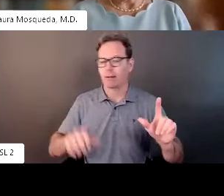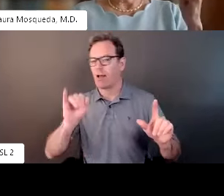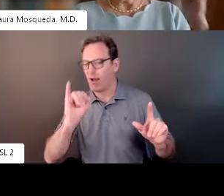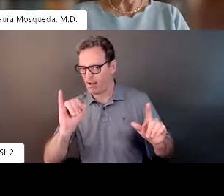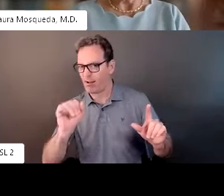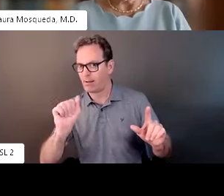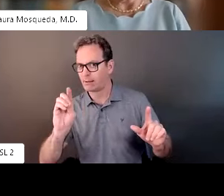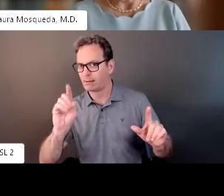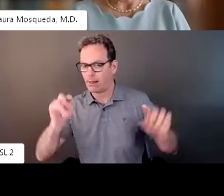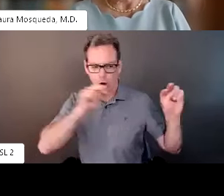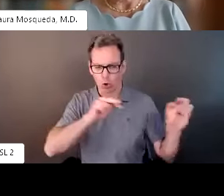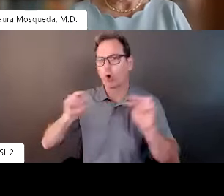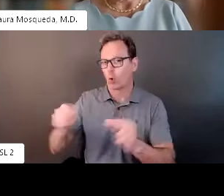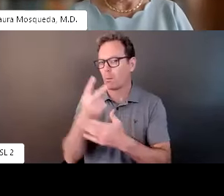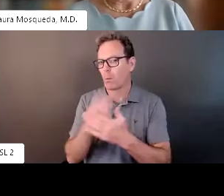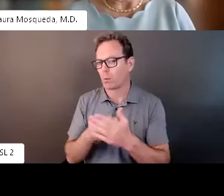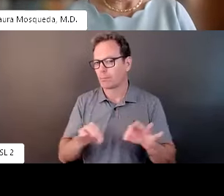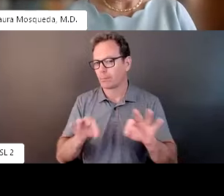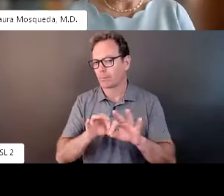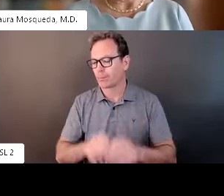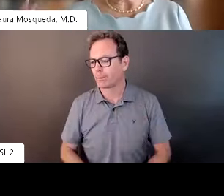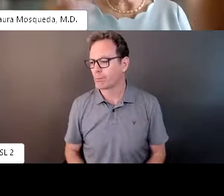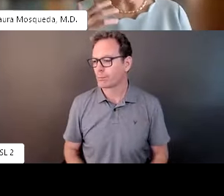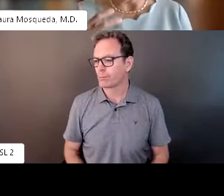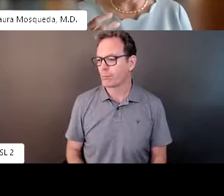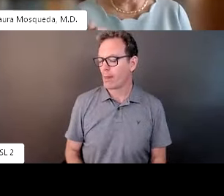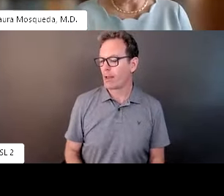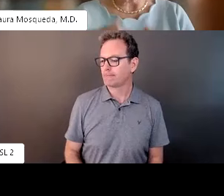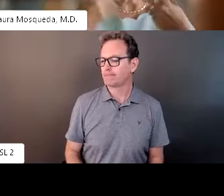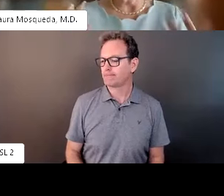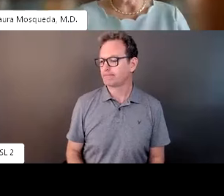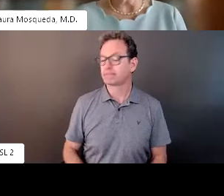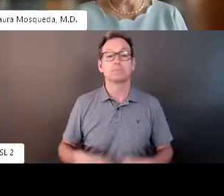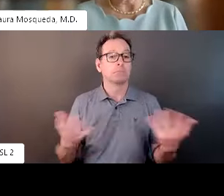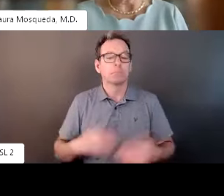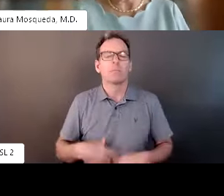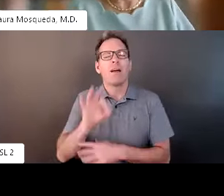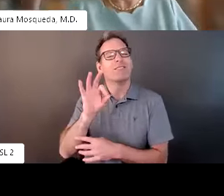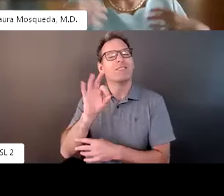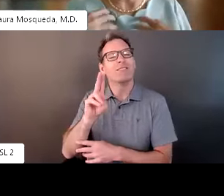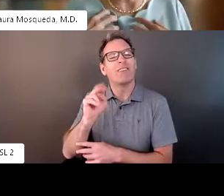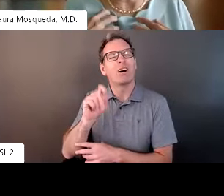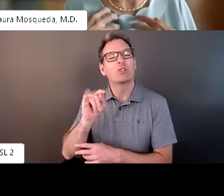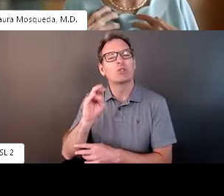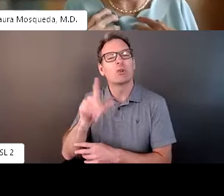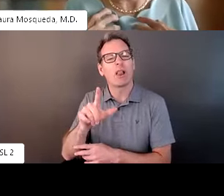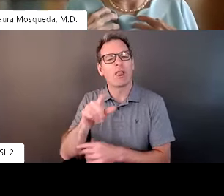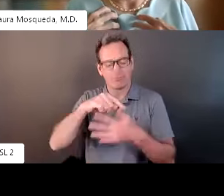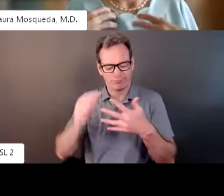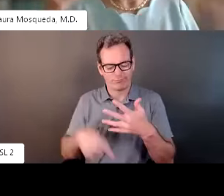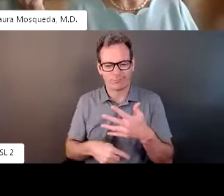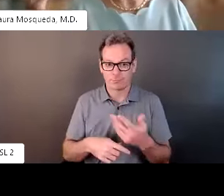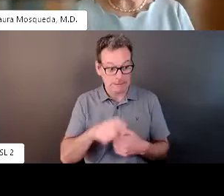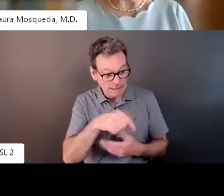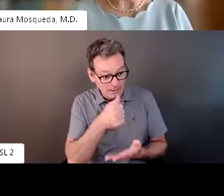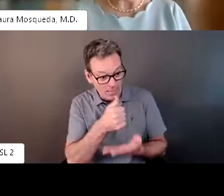So there's the functional issues, which we just talked about. Do you need help? If so, what kind of help? And then the other question I always have is,